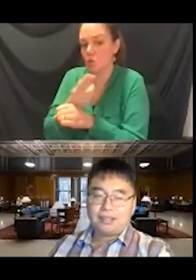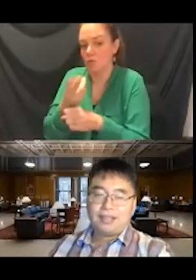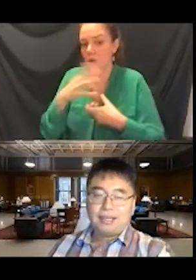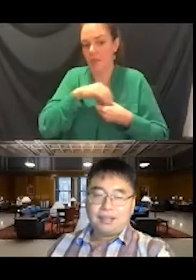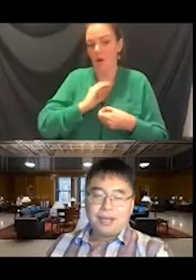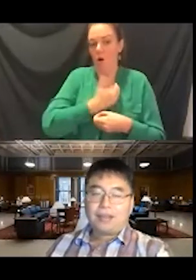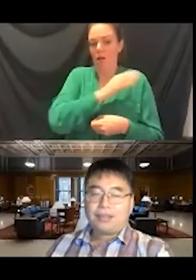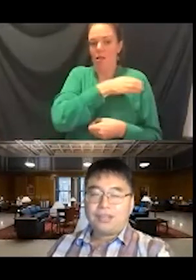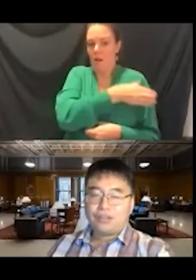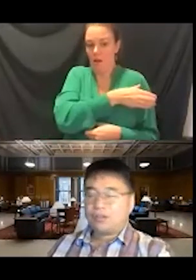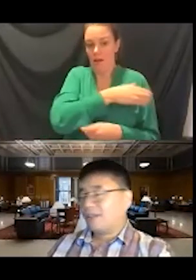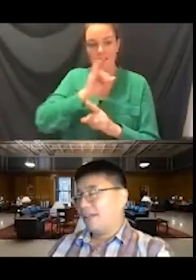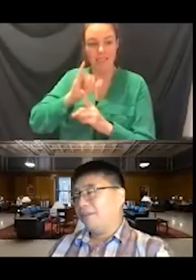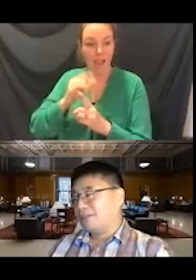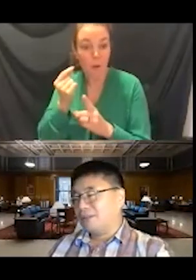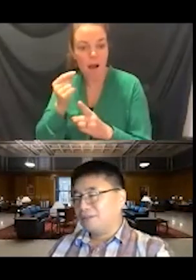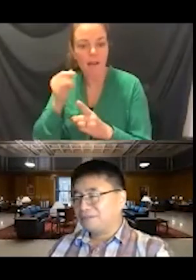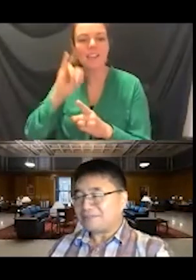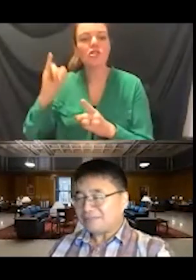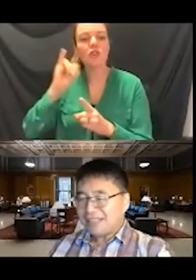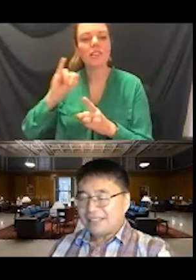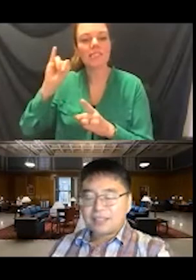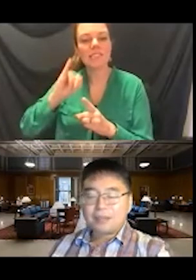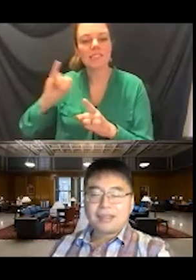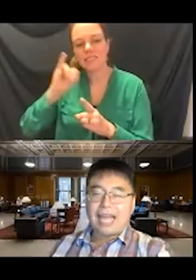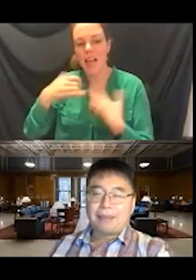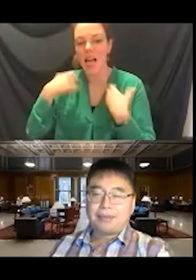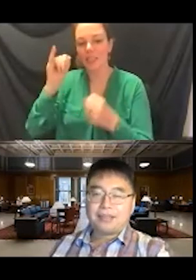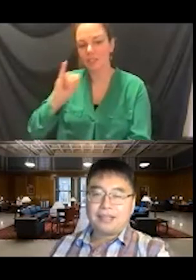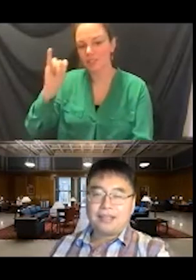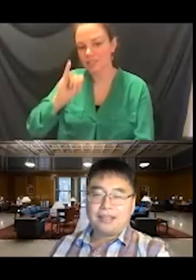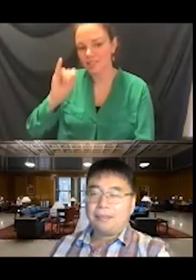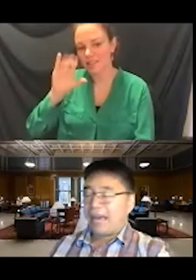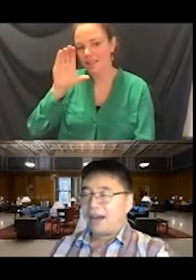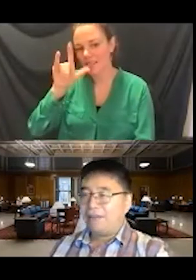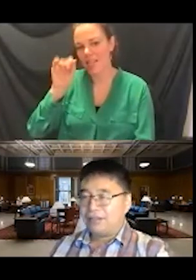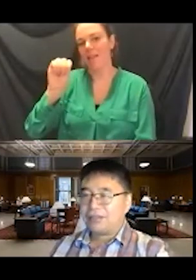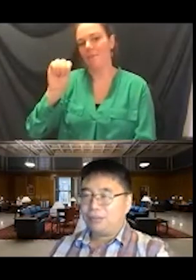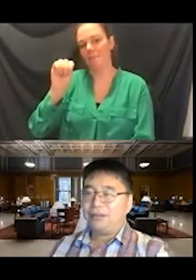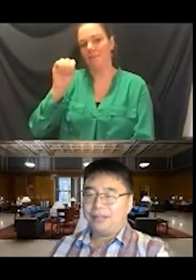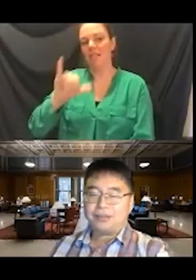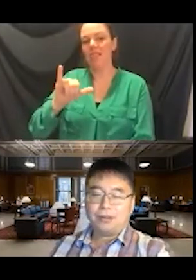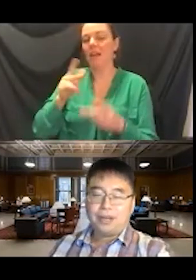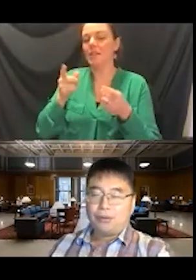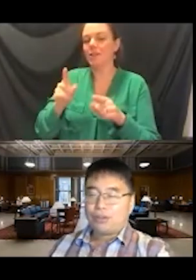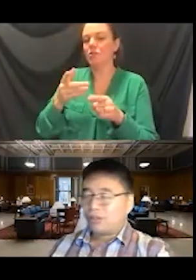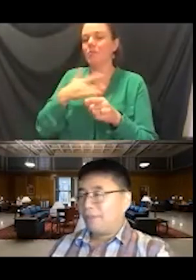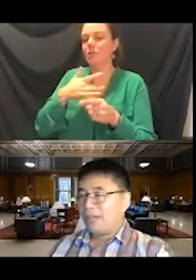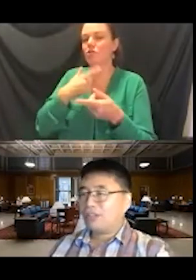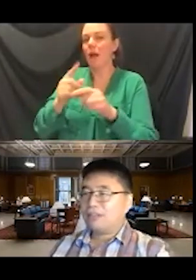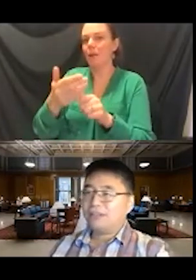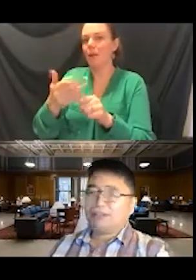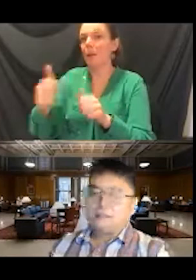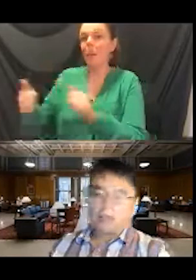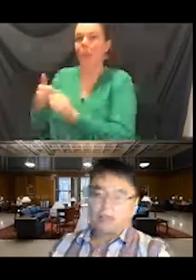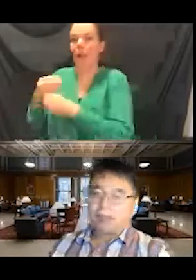which is the health insurance claims. So this is something that happens in the back office somewhere, right? So when you treat a